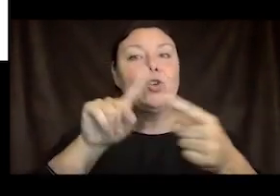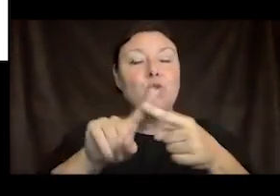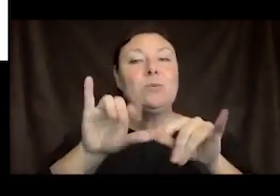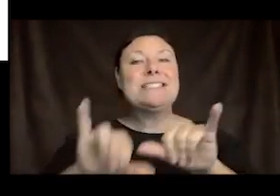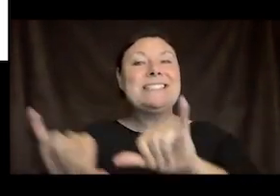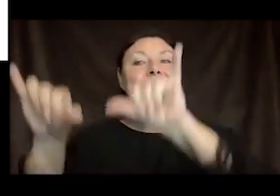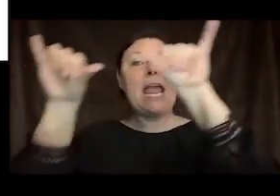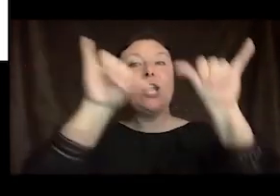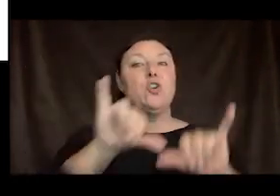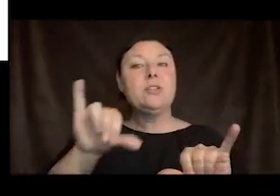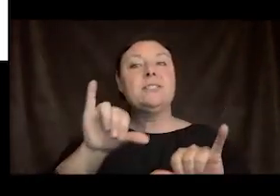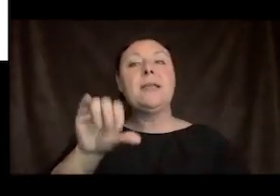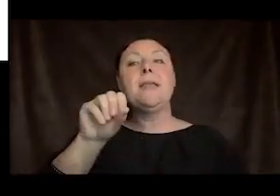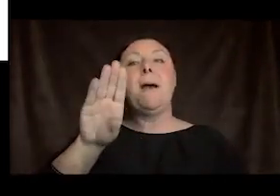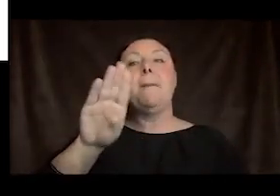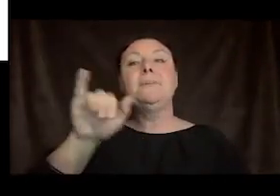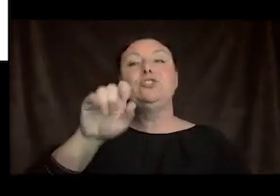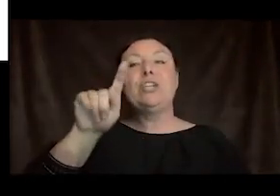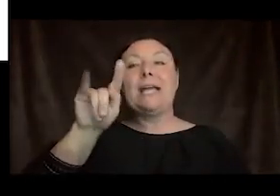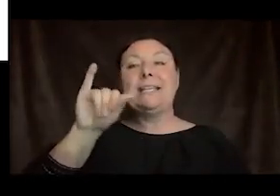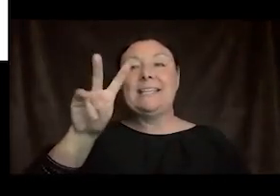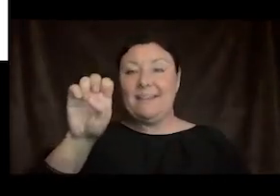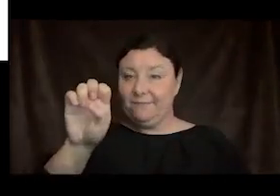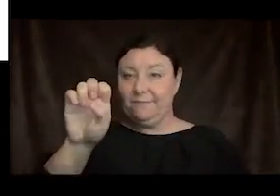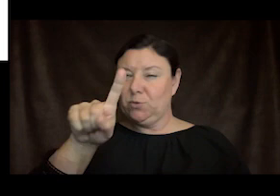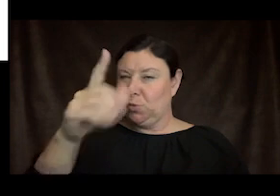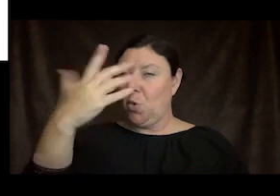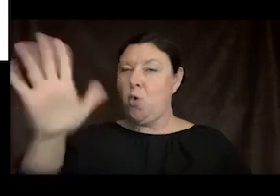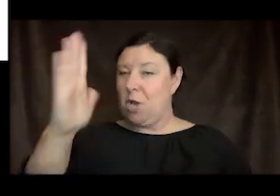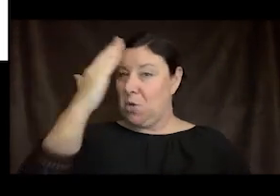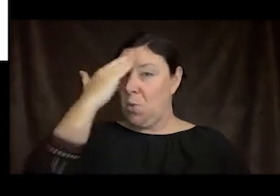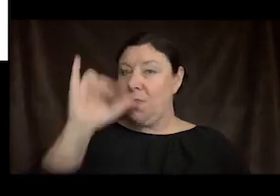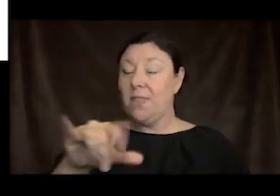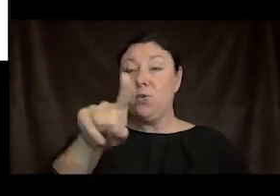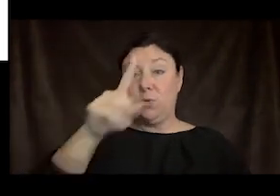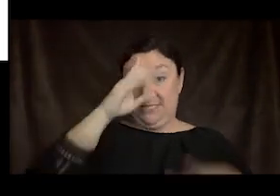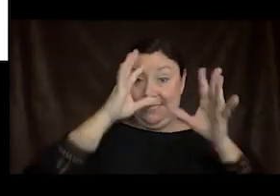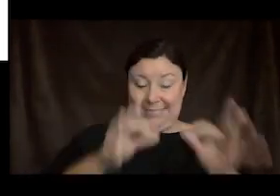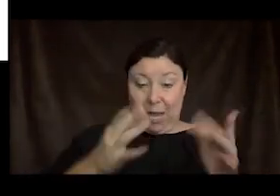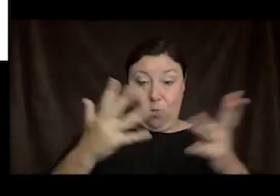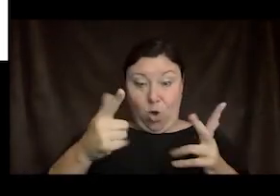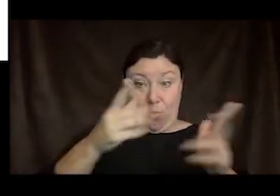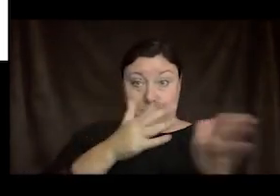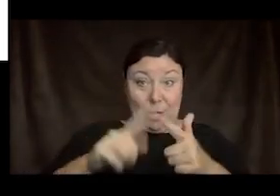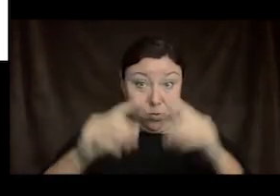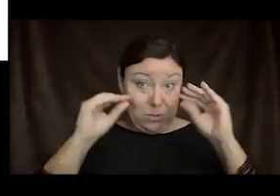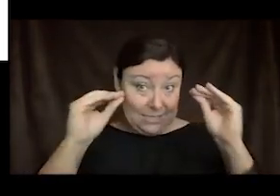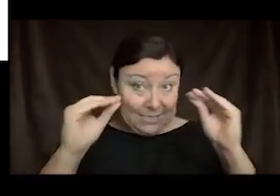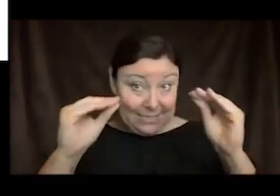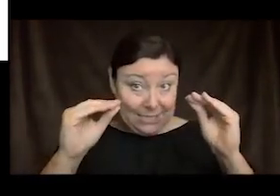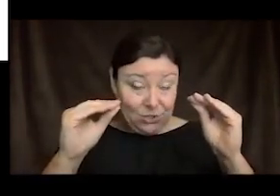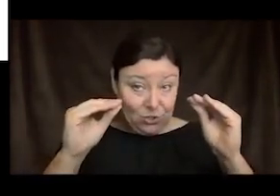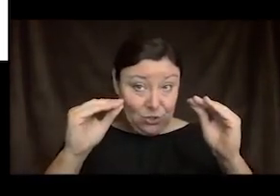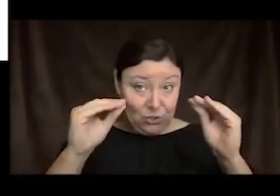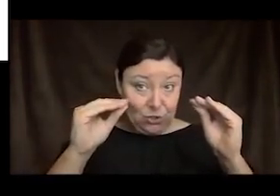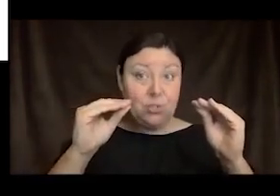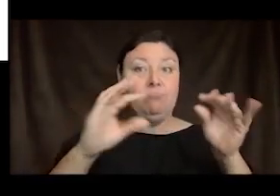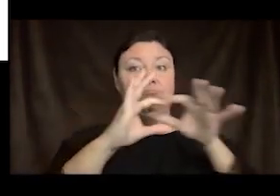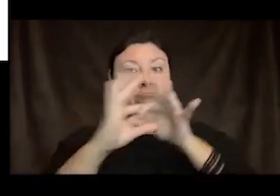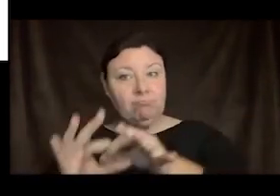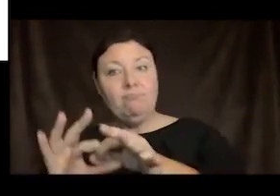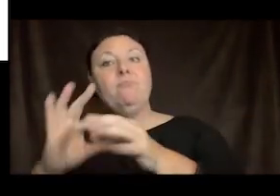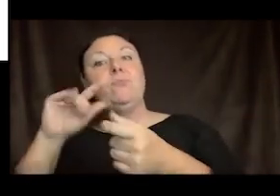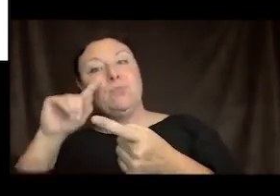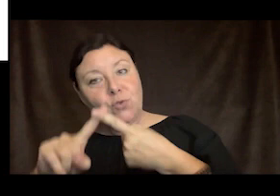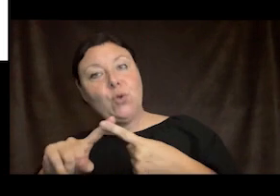standards and objectives. And you all know that. So you determine what it is that you're teaching through whatever it is that you're, in this case,